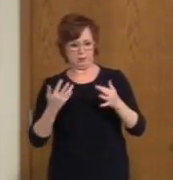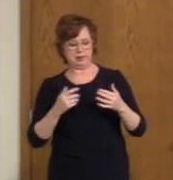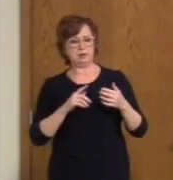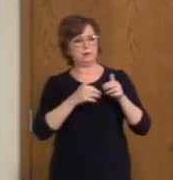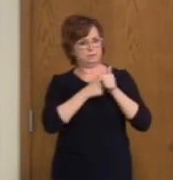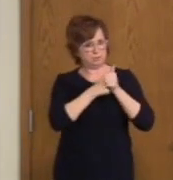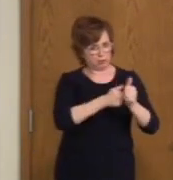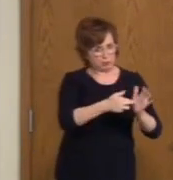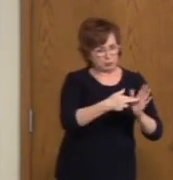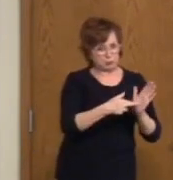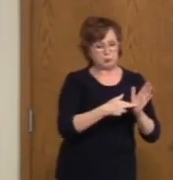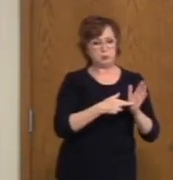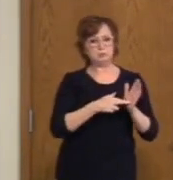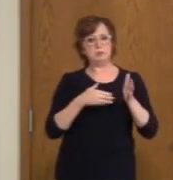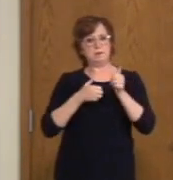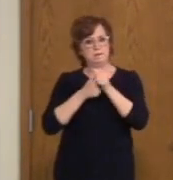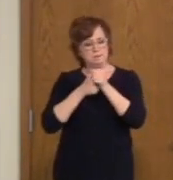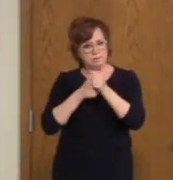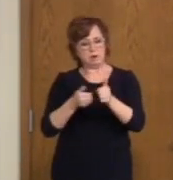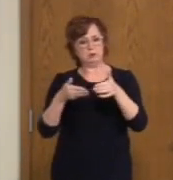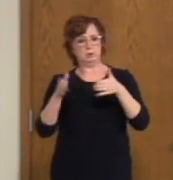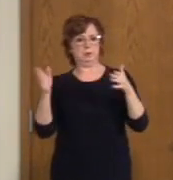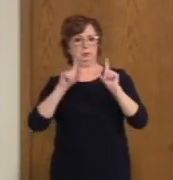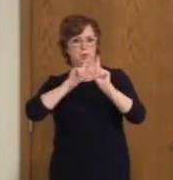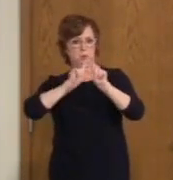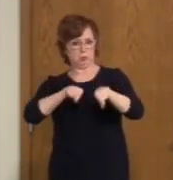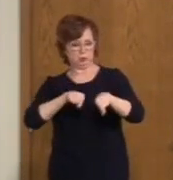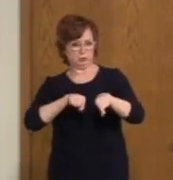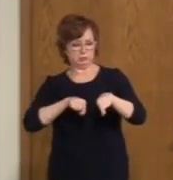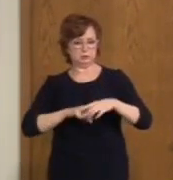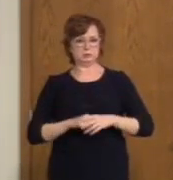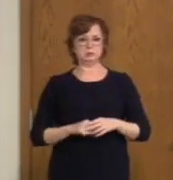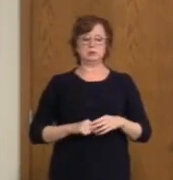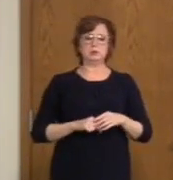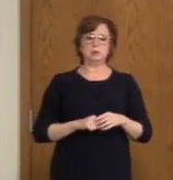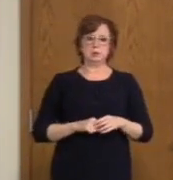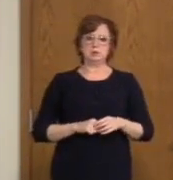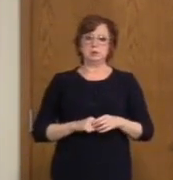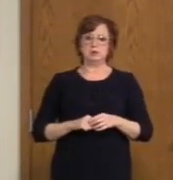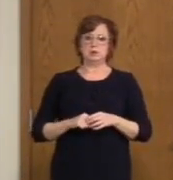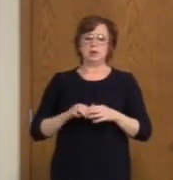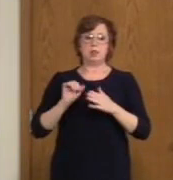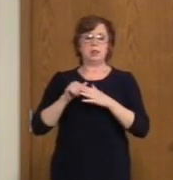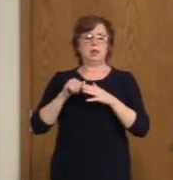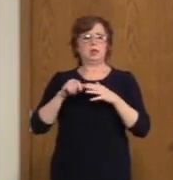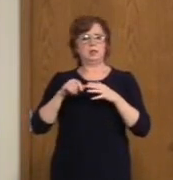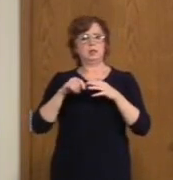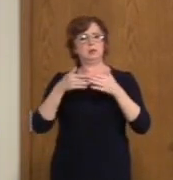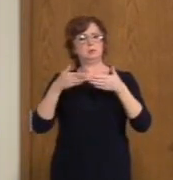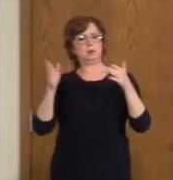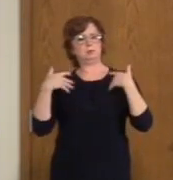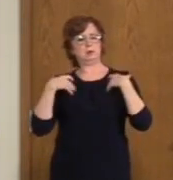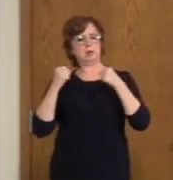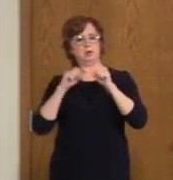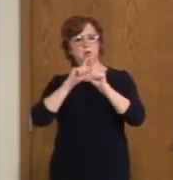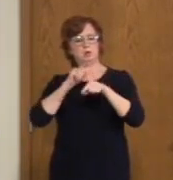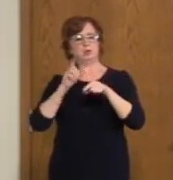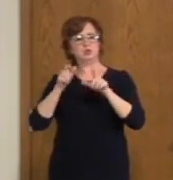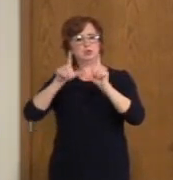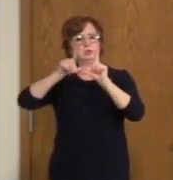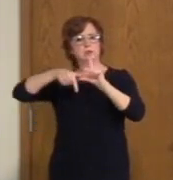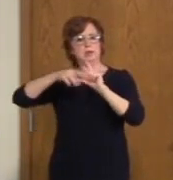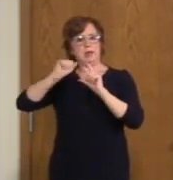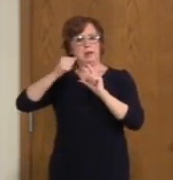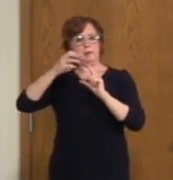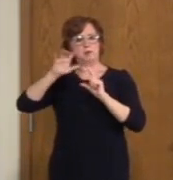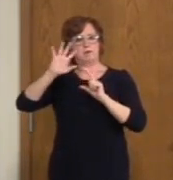guidelines that are in place in our community. The current public health orders, as we have them, which were set to expire on April the 5th, are going to